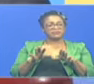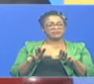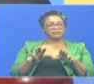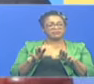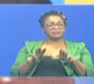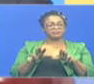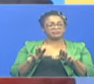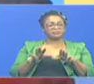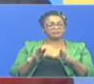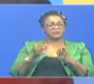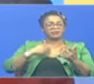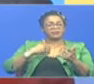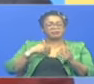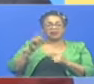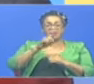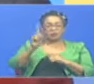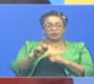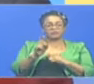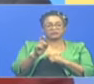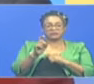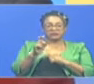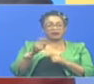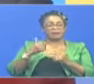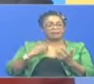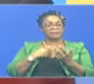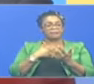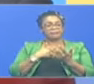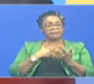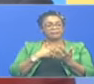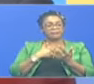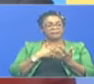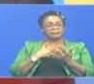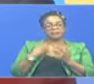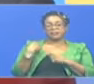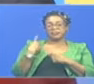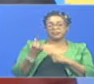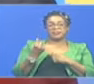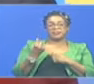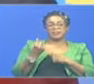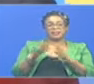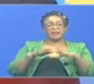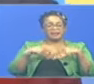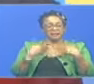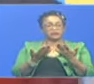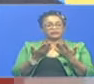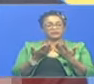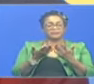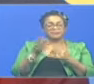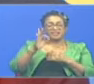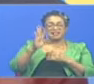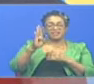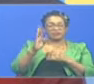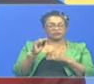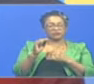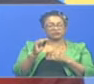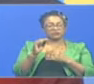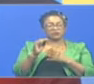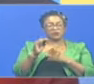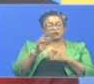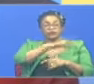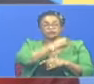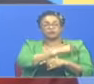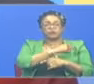Waziri, my question, first of all, let me begin with the latest question pertaining the faith-based hospitals, where